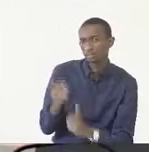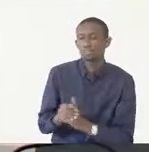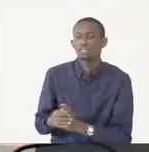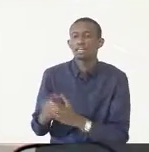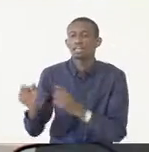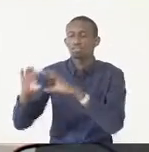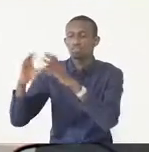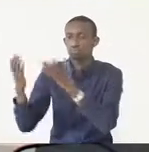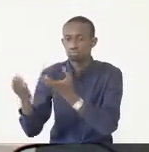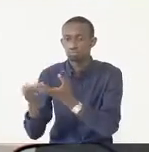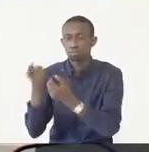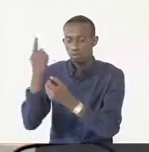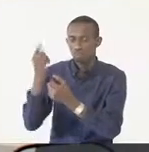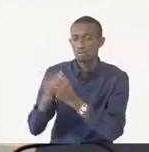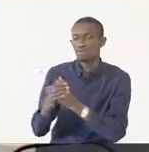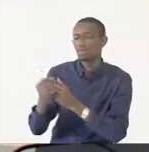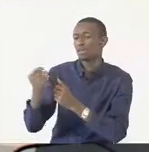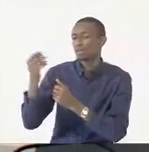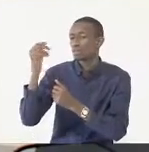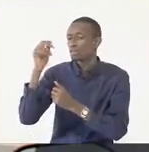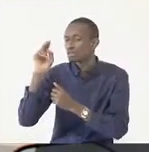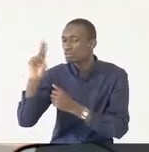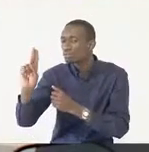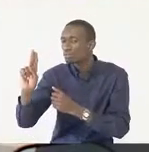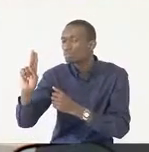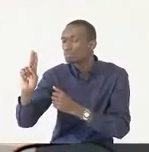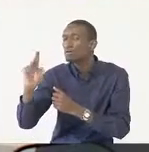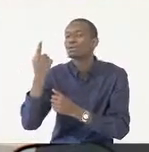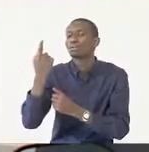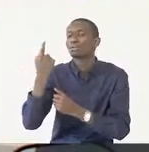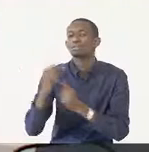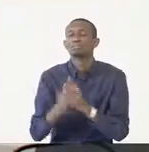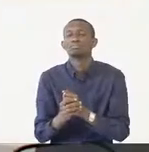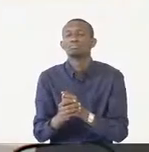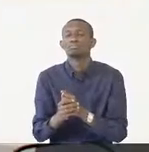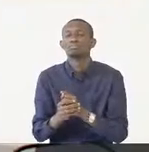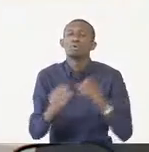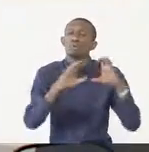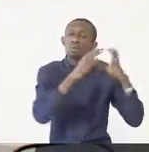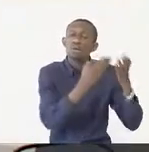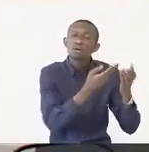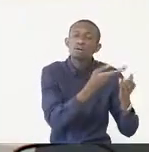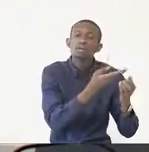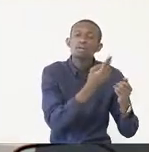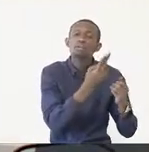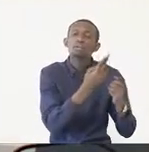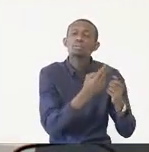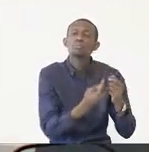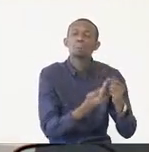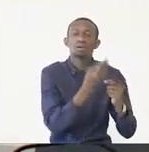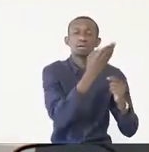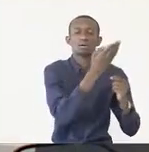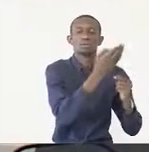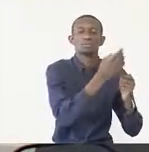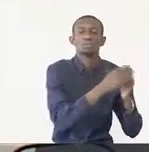U1. And after collision, what we have is one ball is taking this direction, okay? So